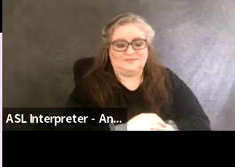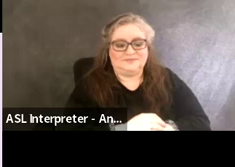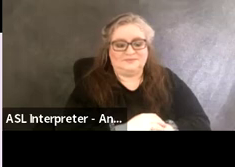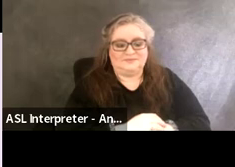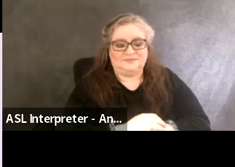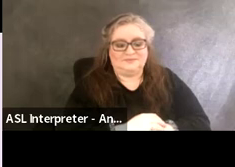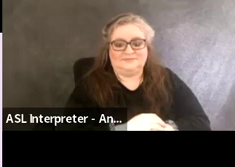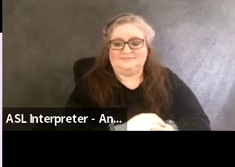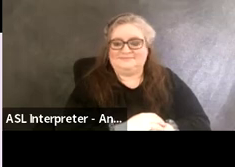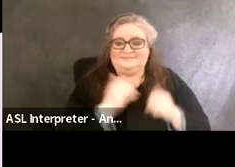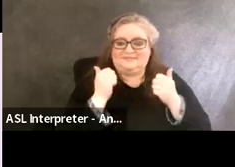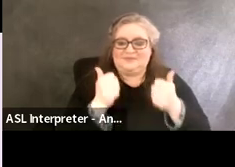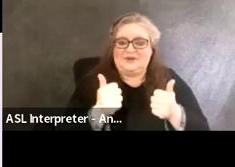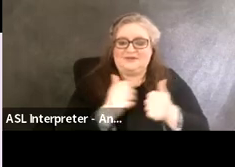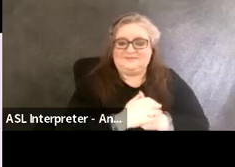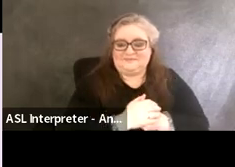Great.